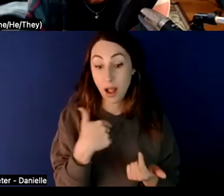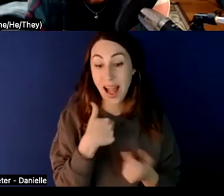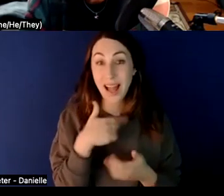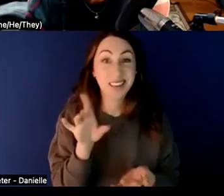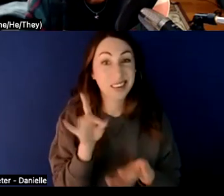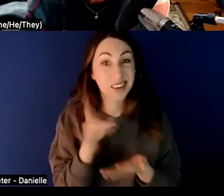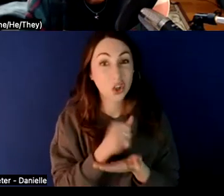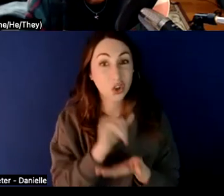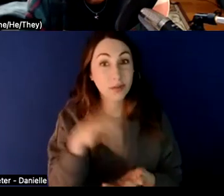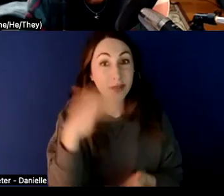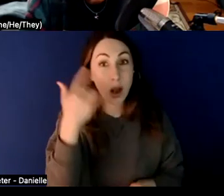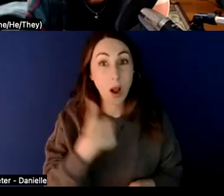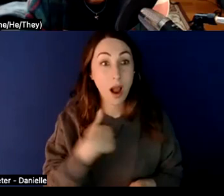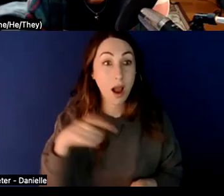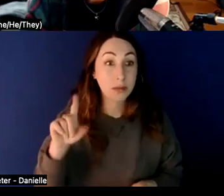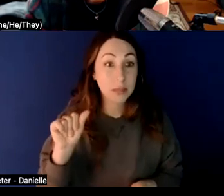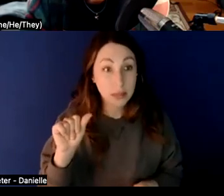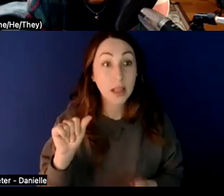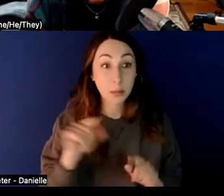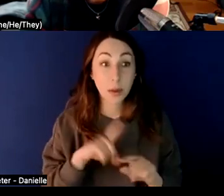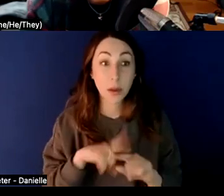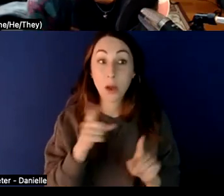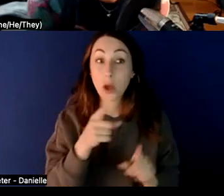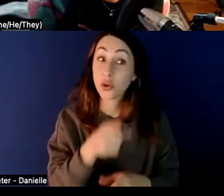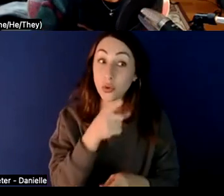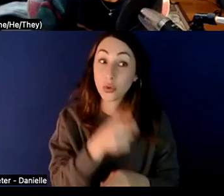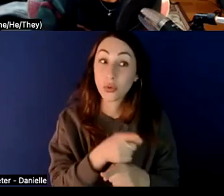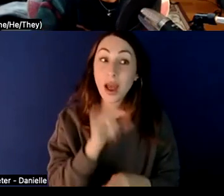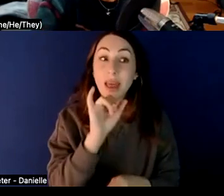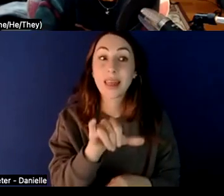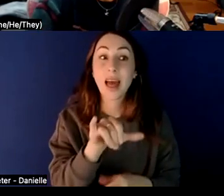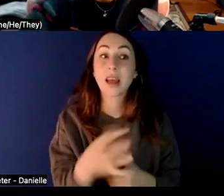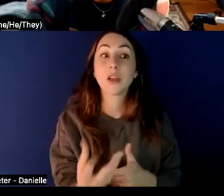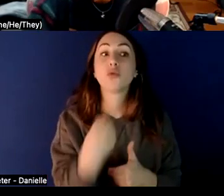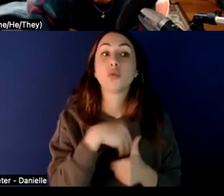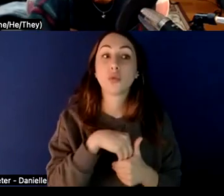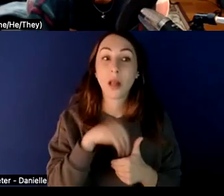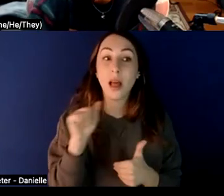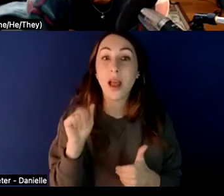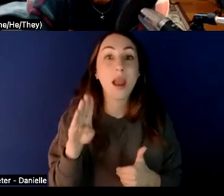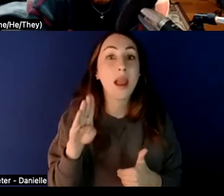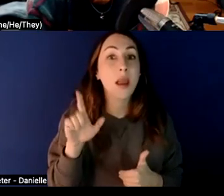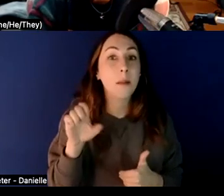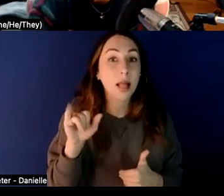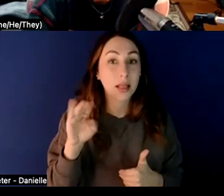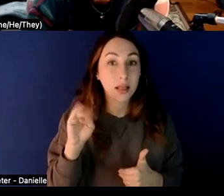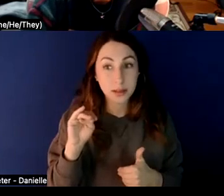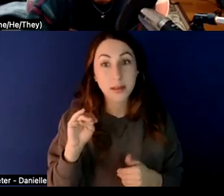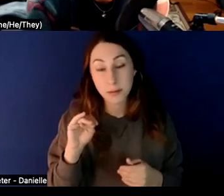just because I was disabled. But you're right. It's like the internalized ableism sets us up for so